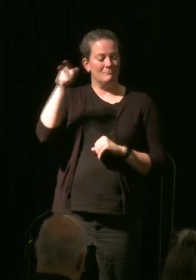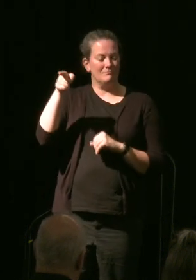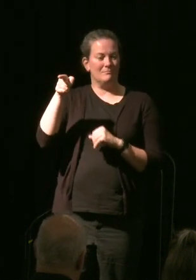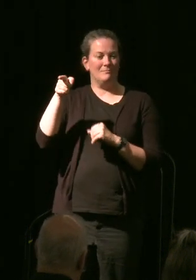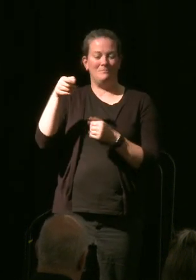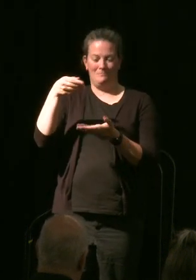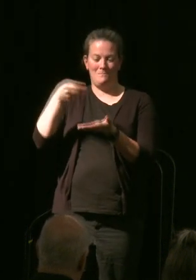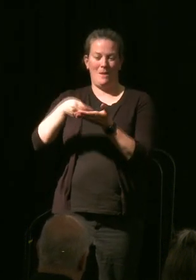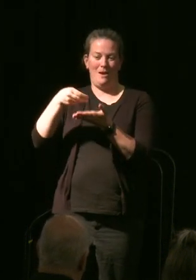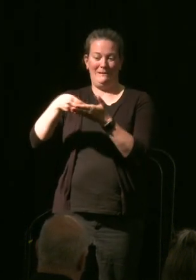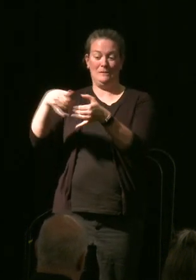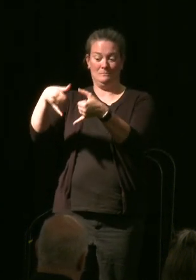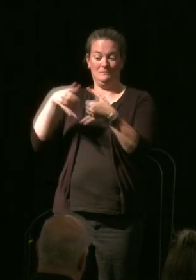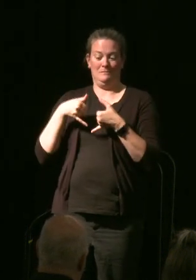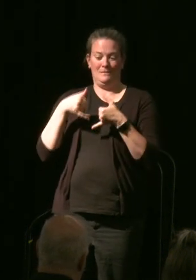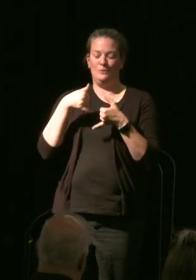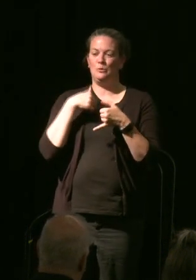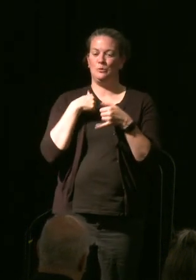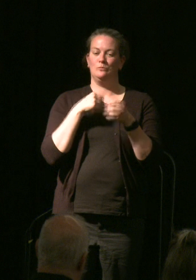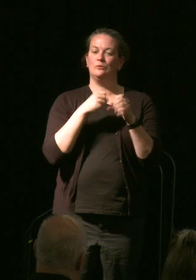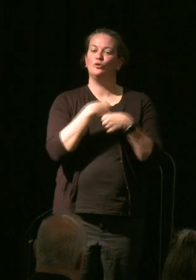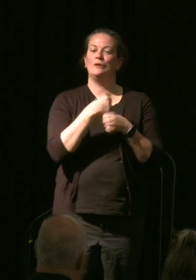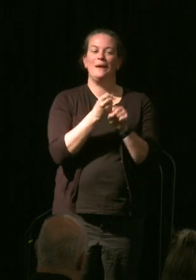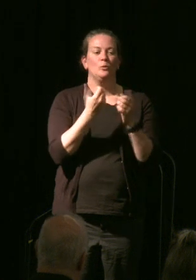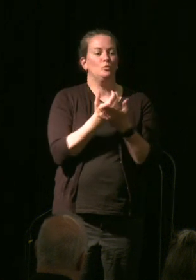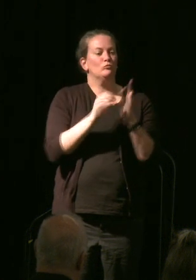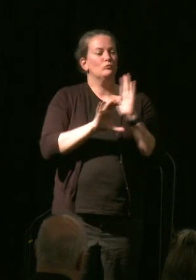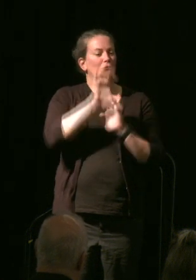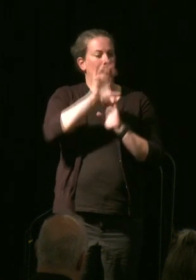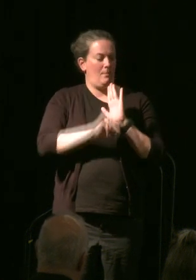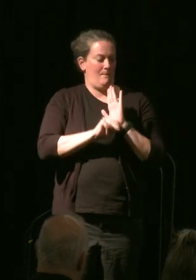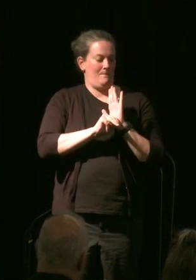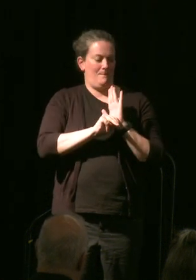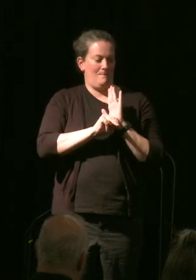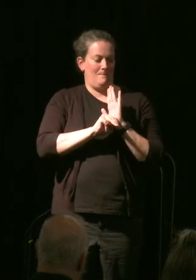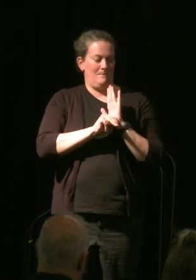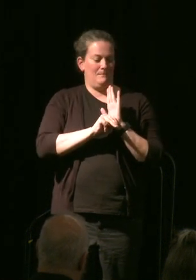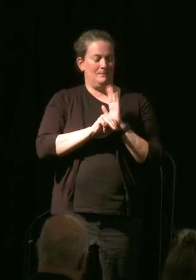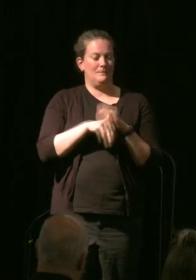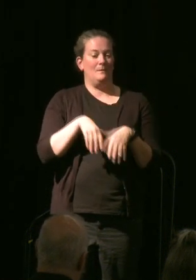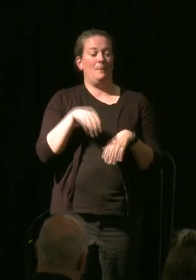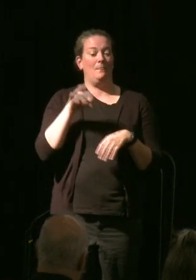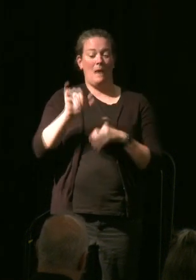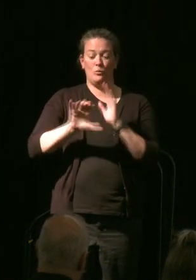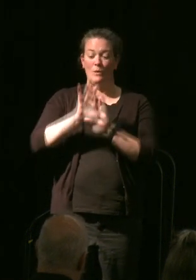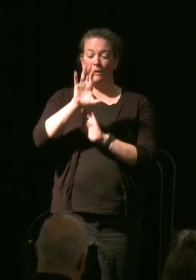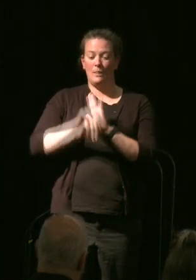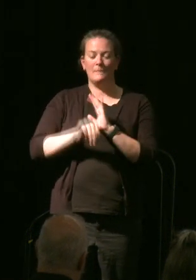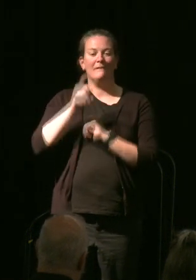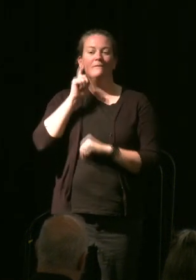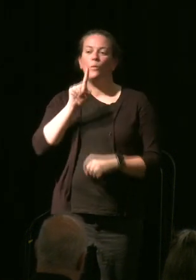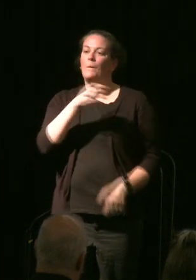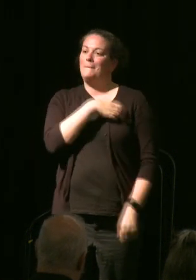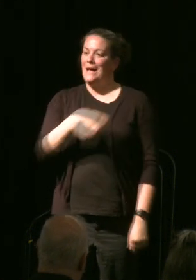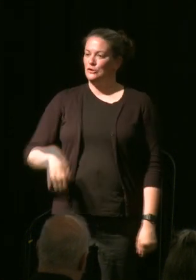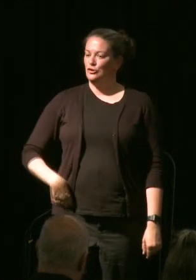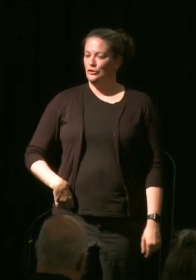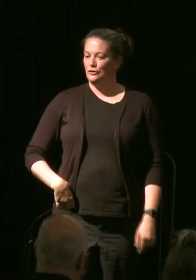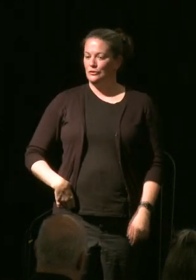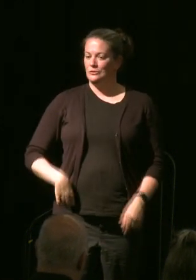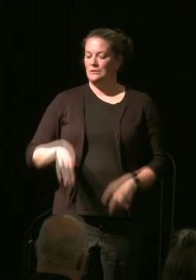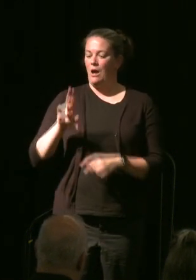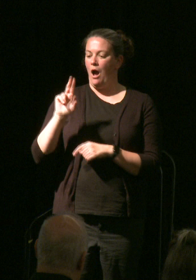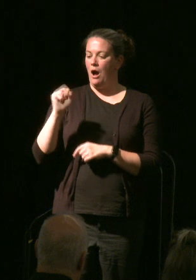to create a curriculum, which I created, that was actually to serve the ambassadors for the Usher